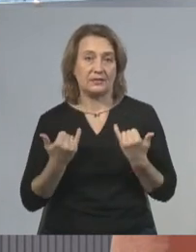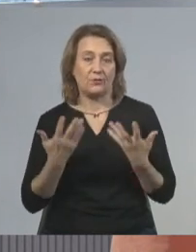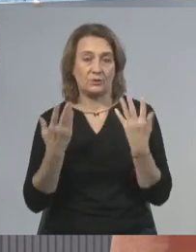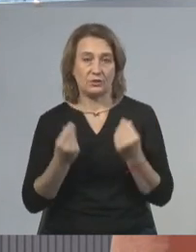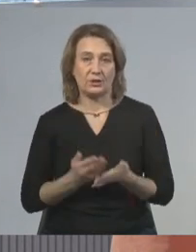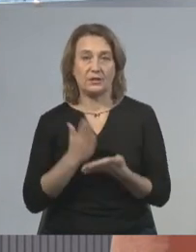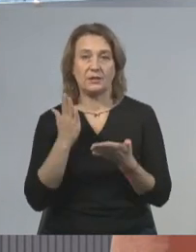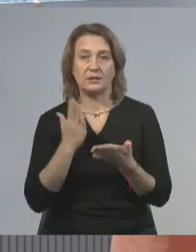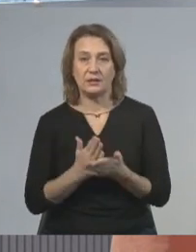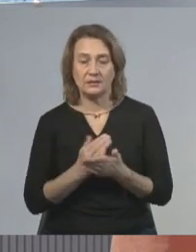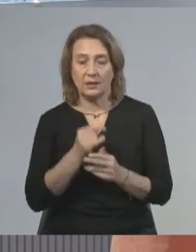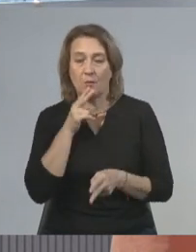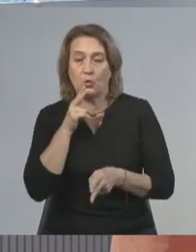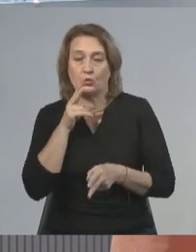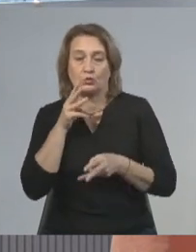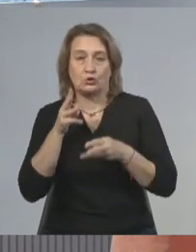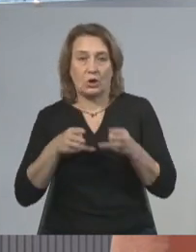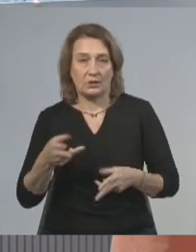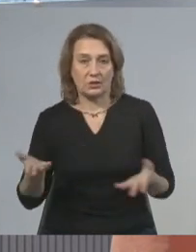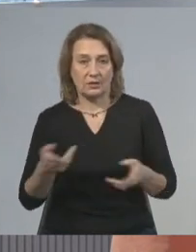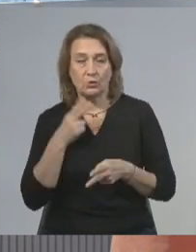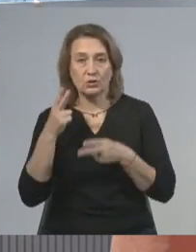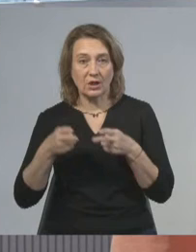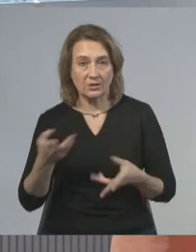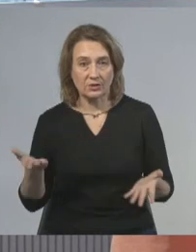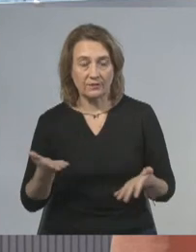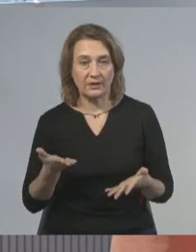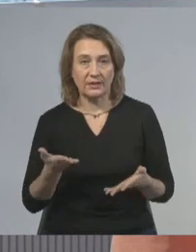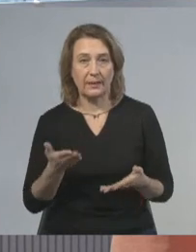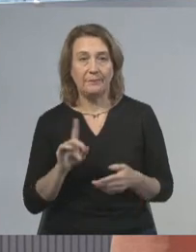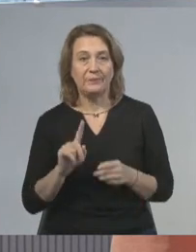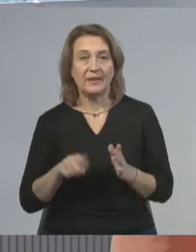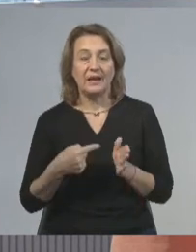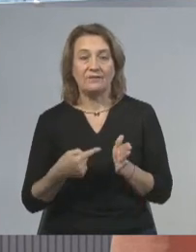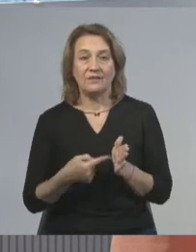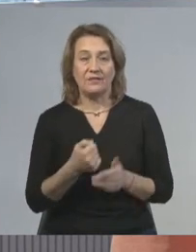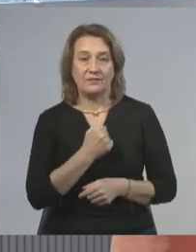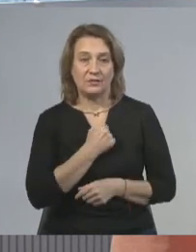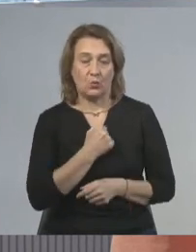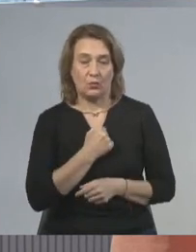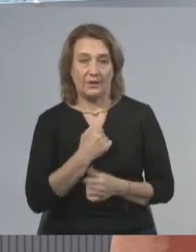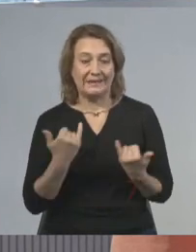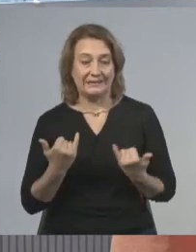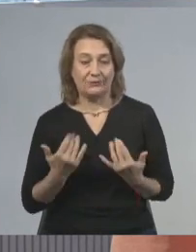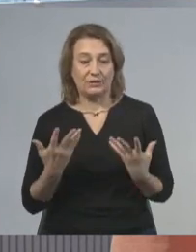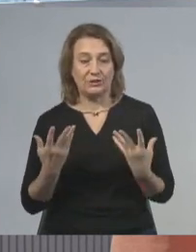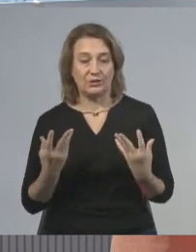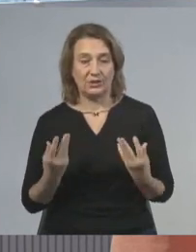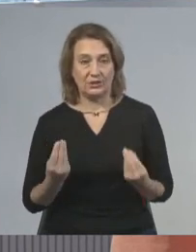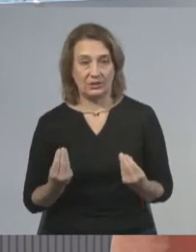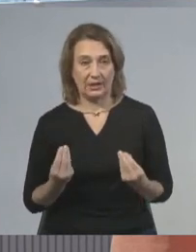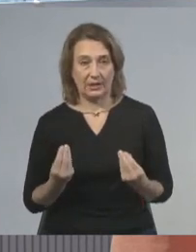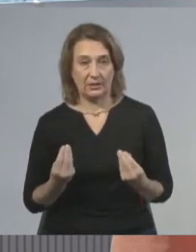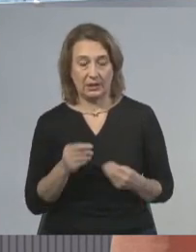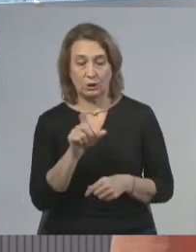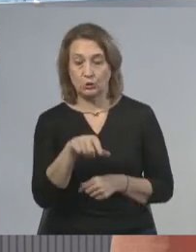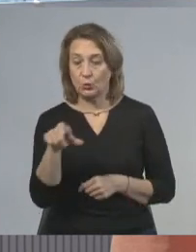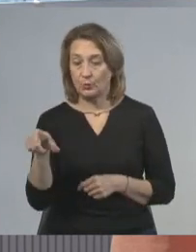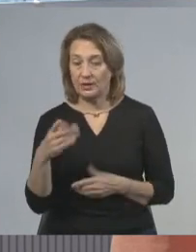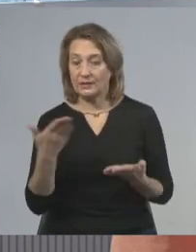end today i know there are um so all